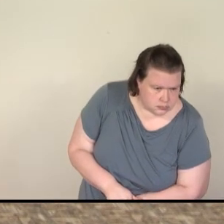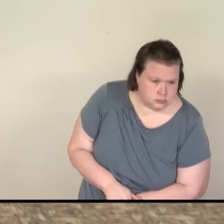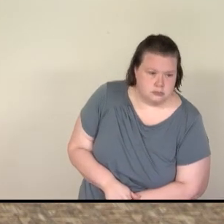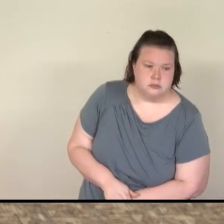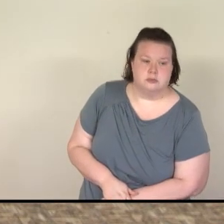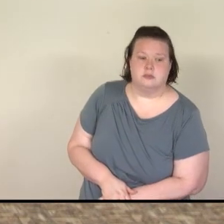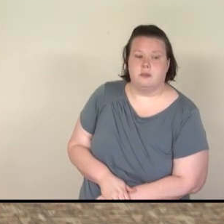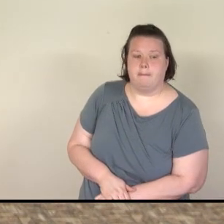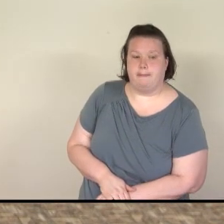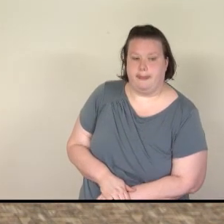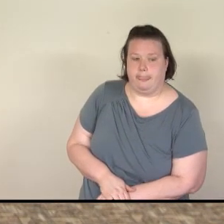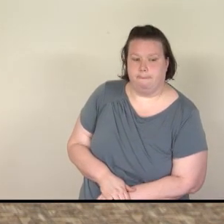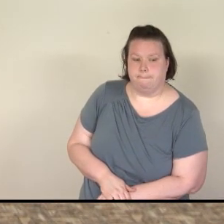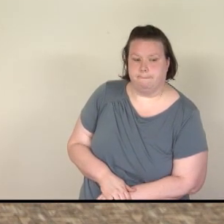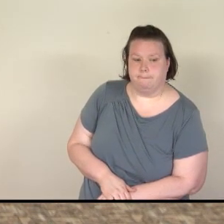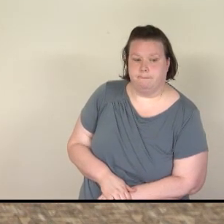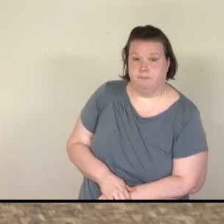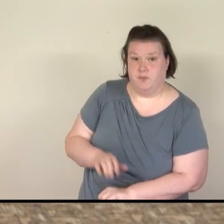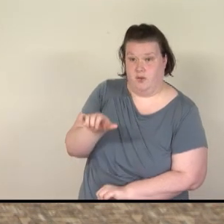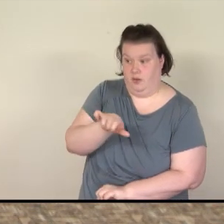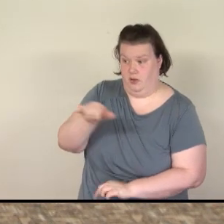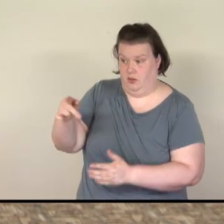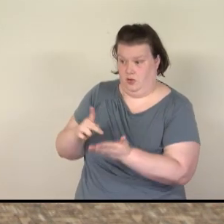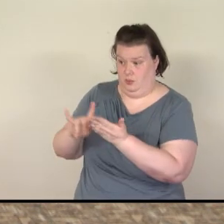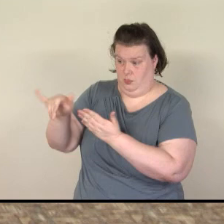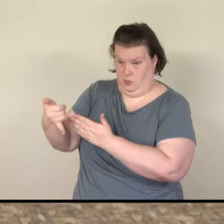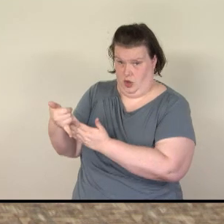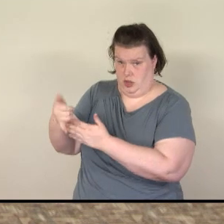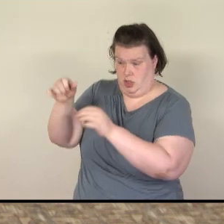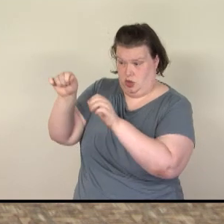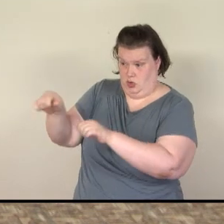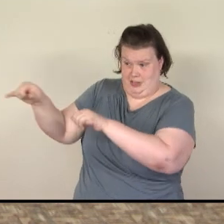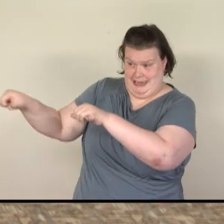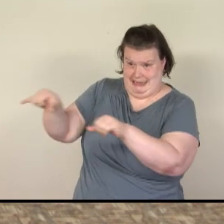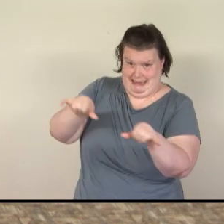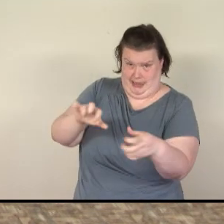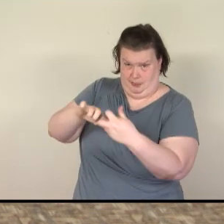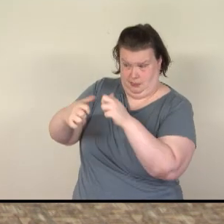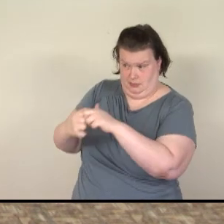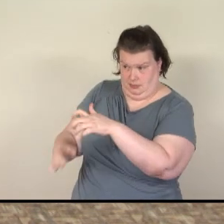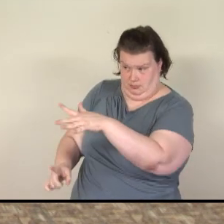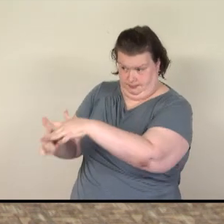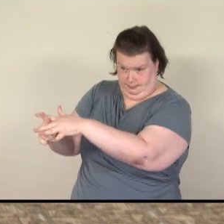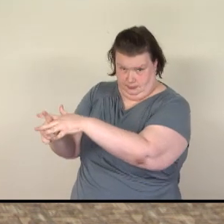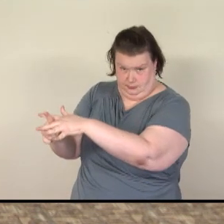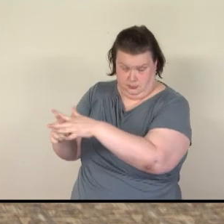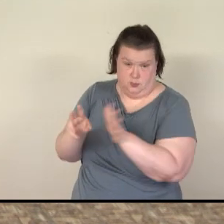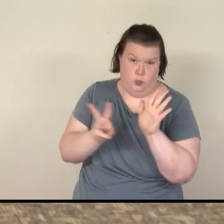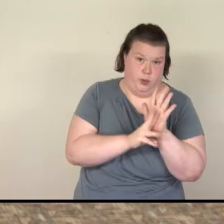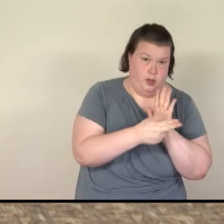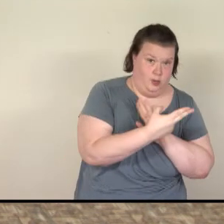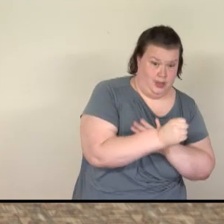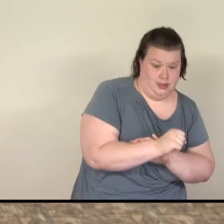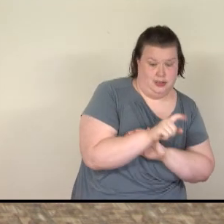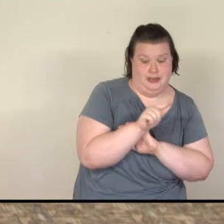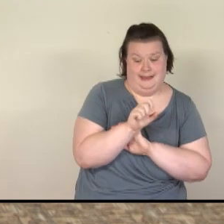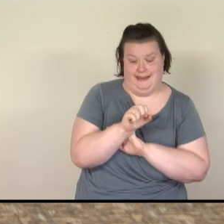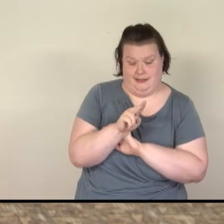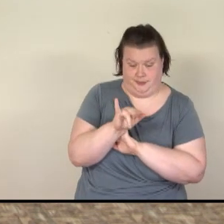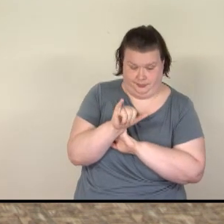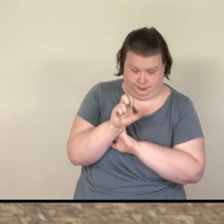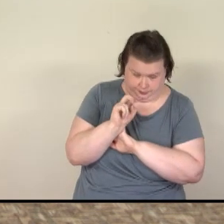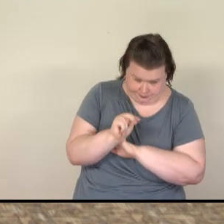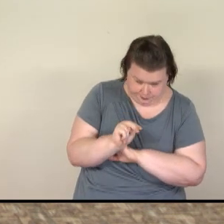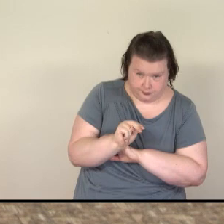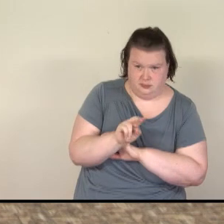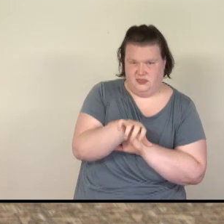We see this being a problem in our other projects to come. Like I know we're working on Waco High, we have Tennyson, we have all the